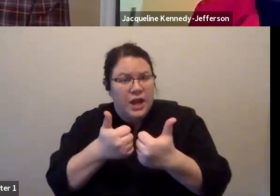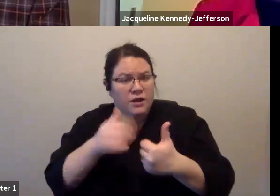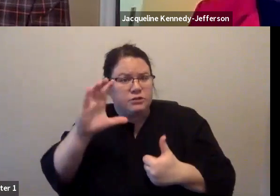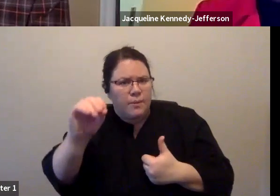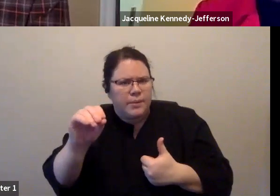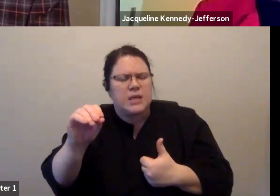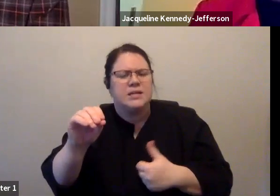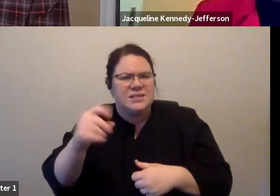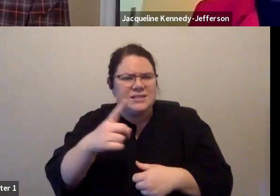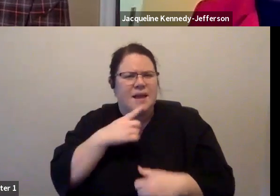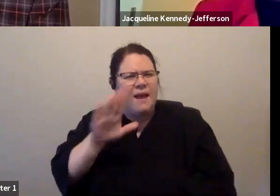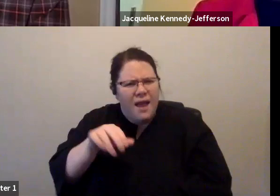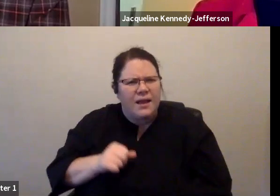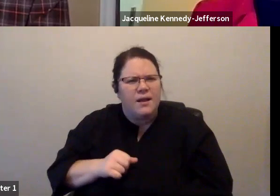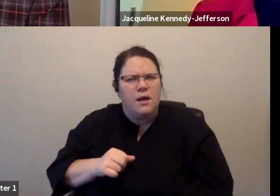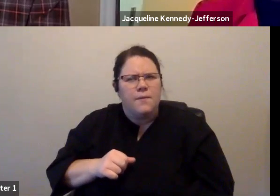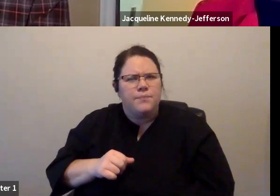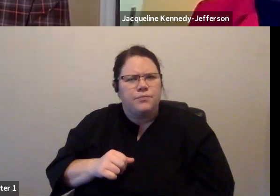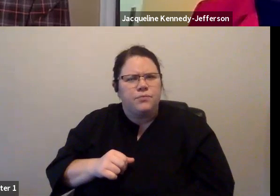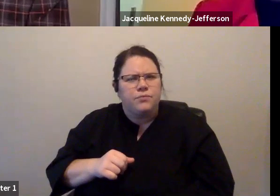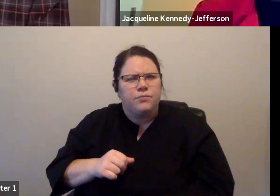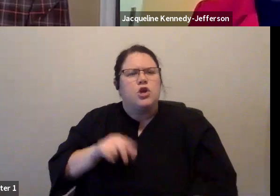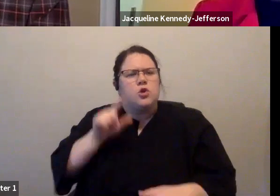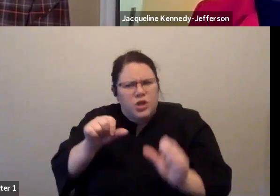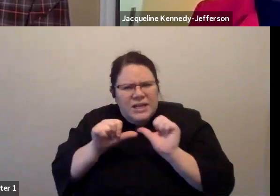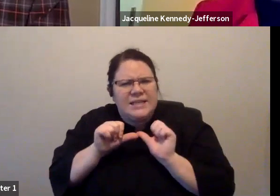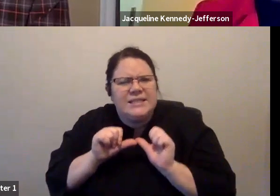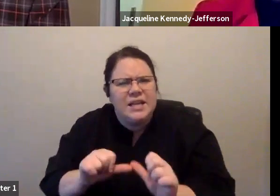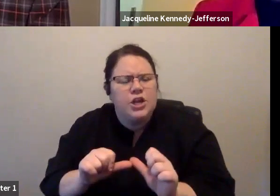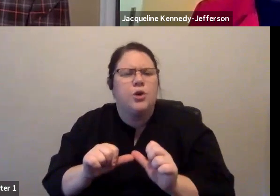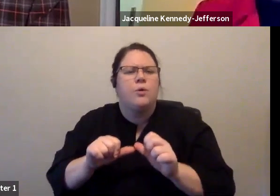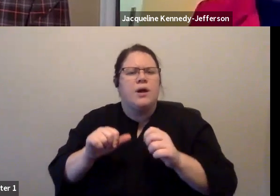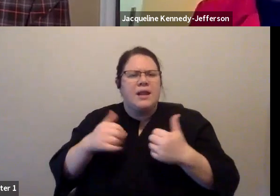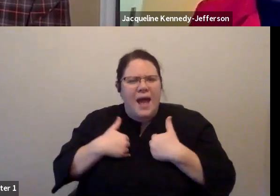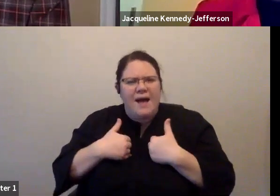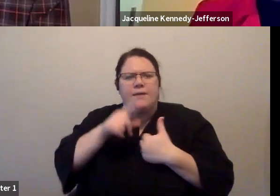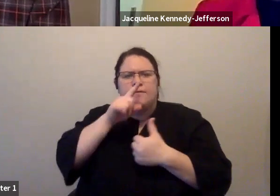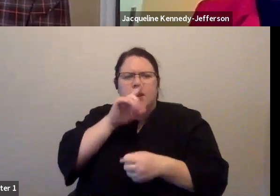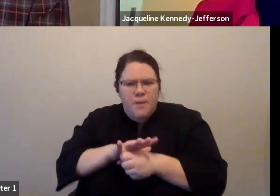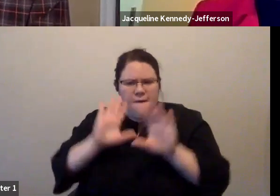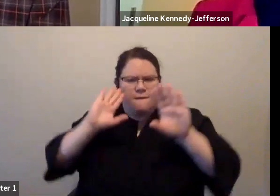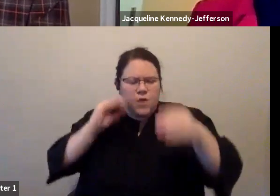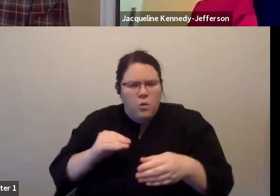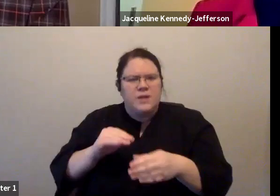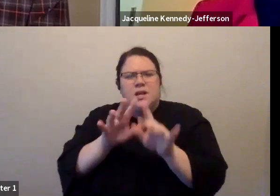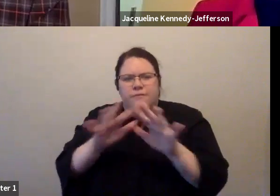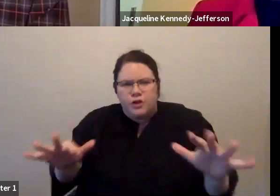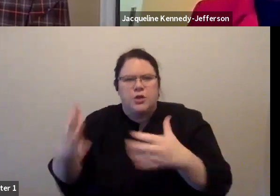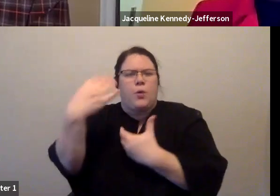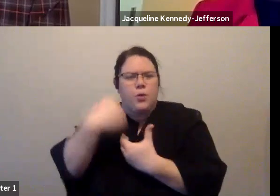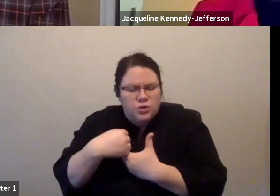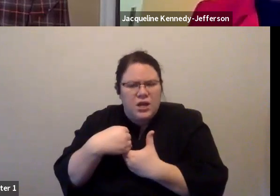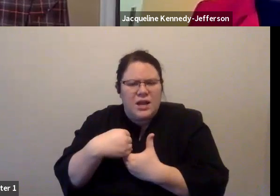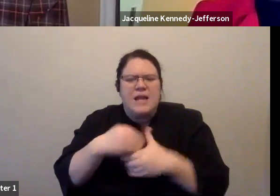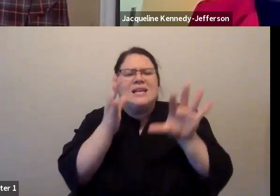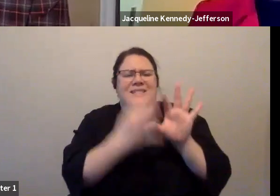at this point to think about their commitment to diversity, equity, and inclusion, and what it means to go beyond just a mission